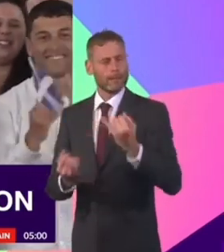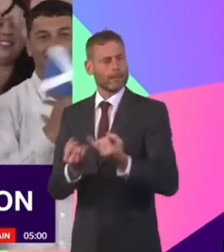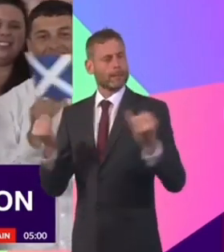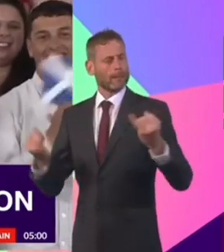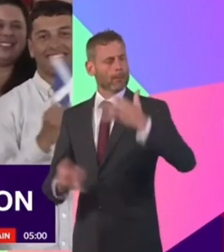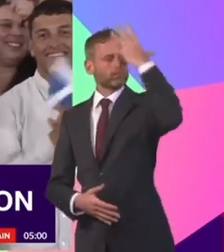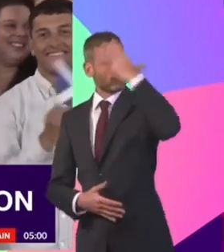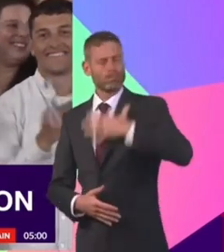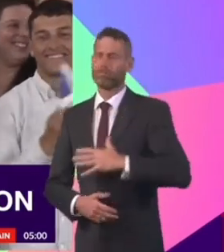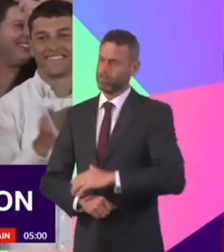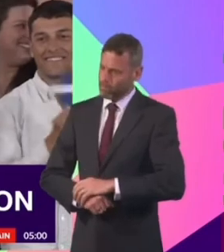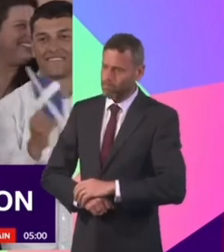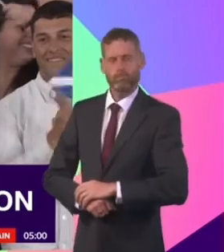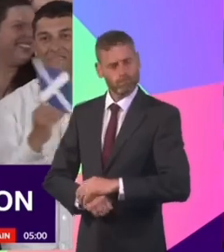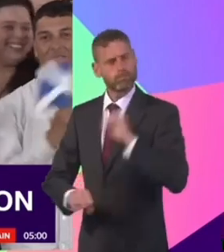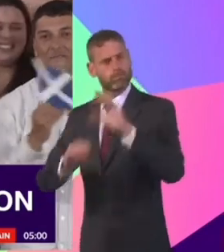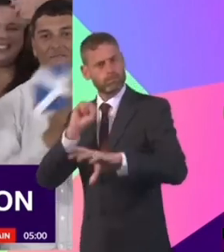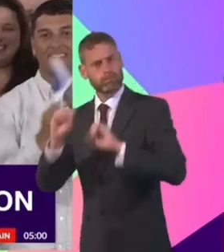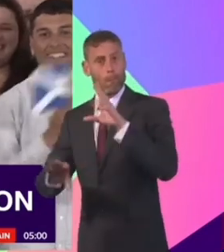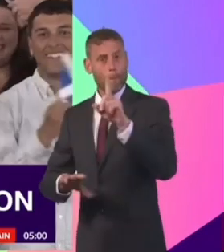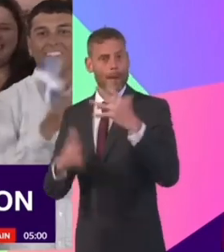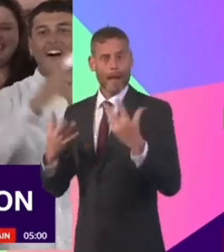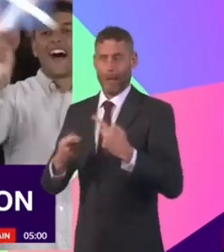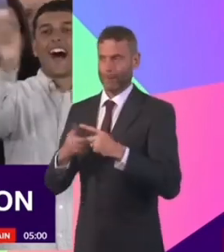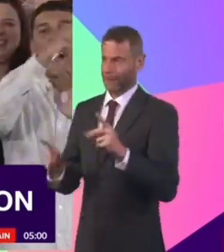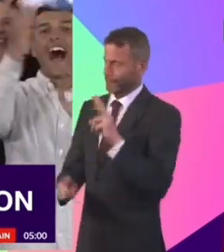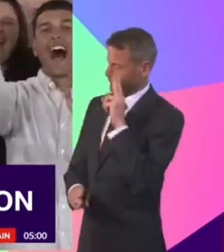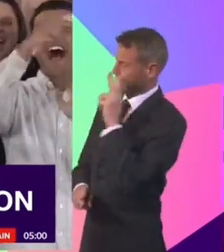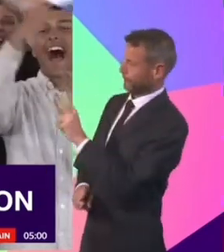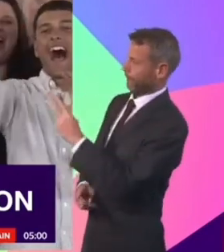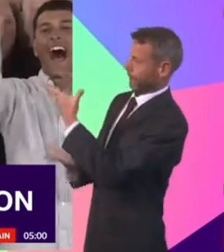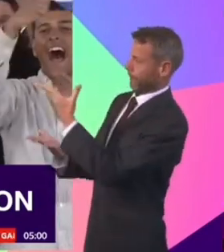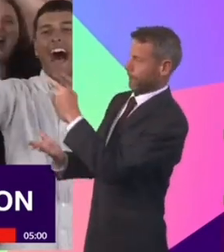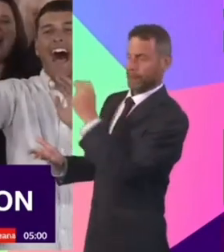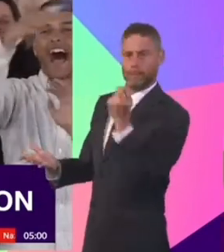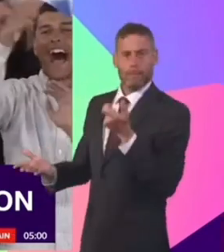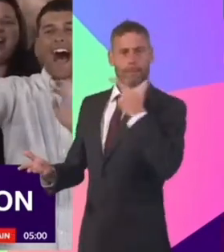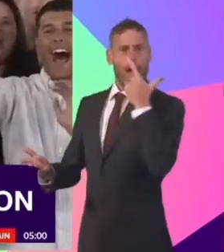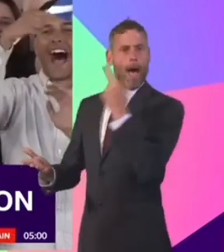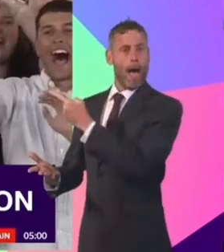grin from ear to ear as supporters behind him cheer.